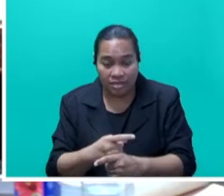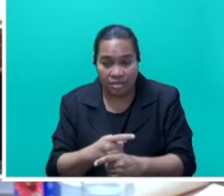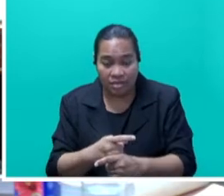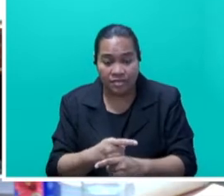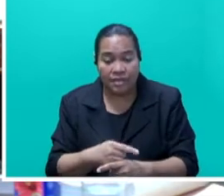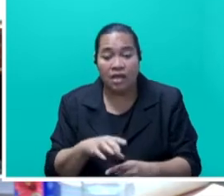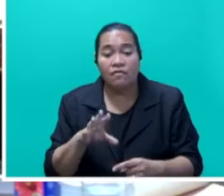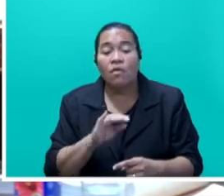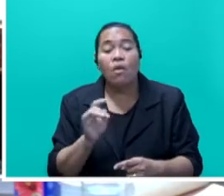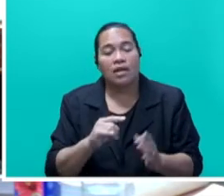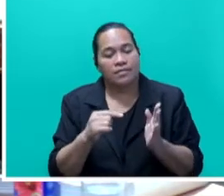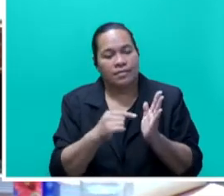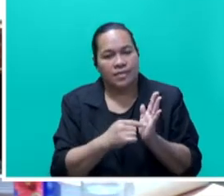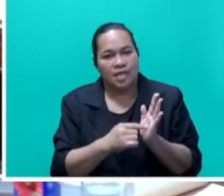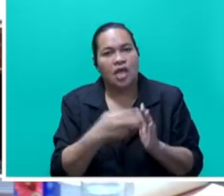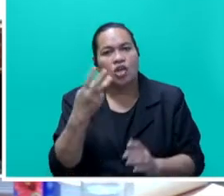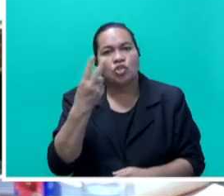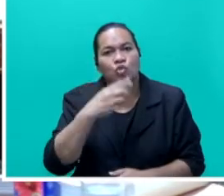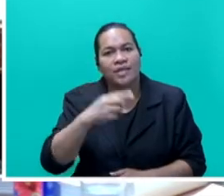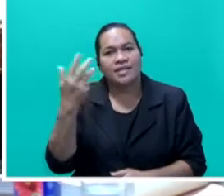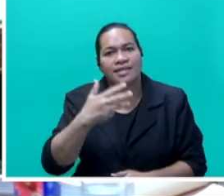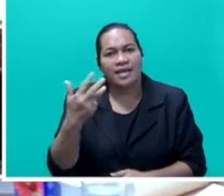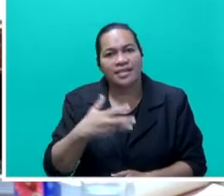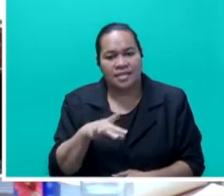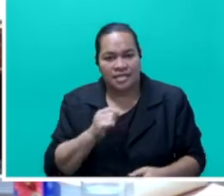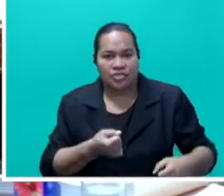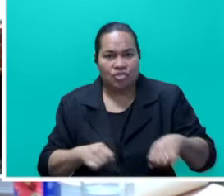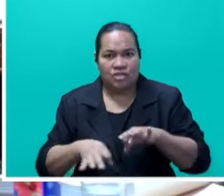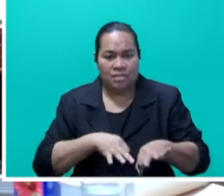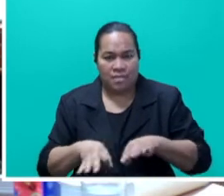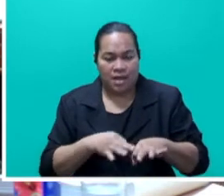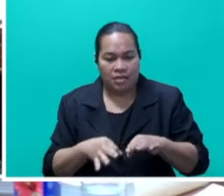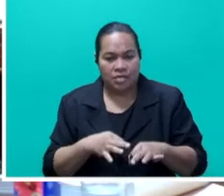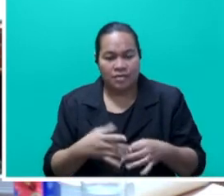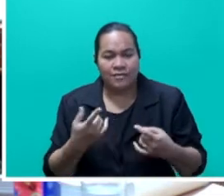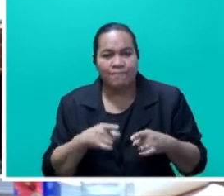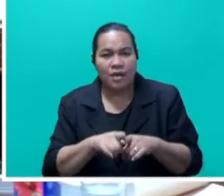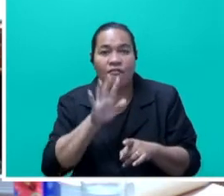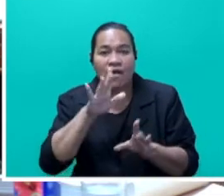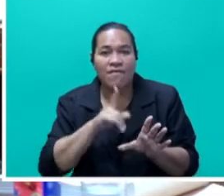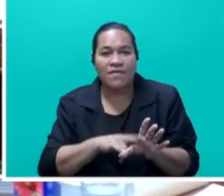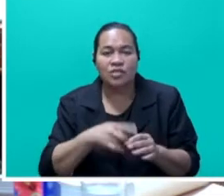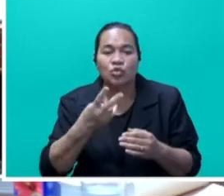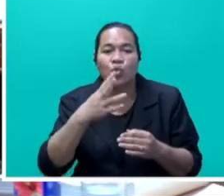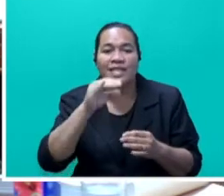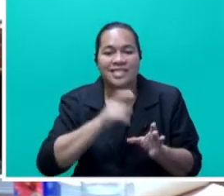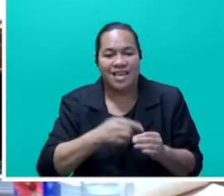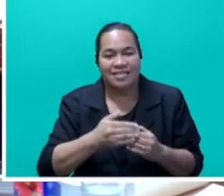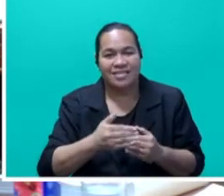the 2019-2023 Strategic Development Plan, aligned to the 5-year and 20-year National Development